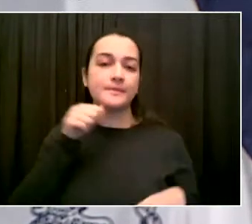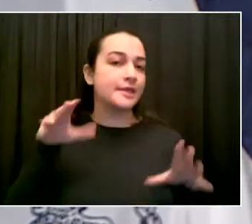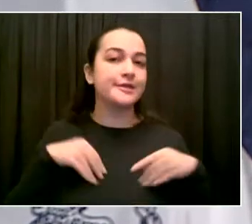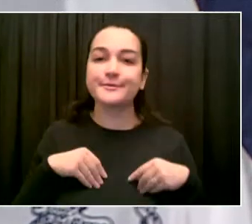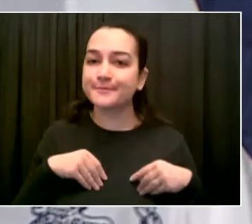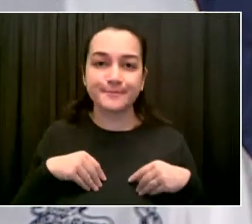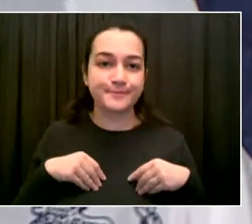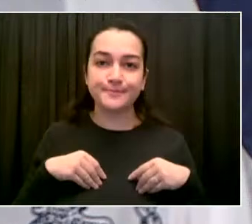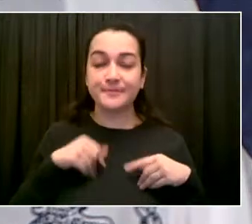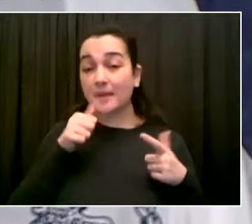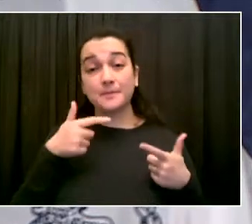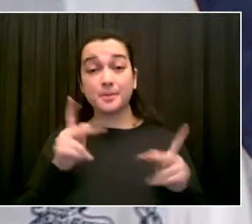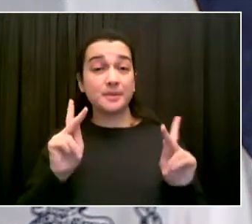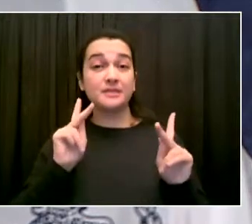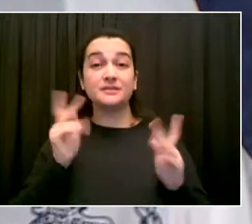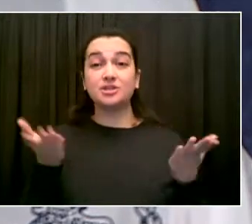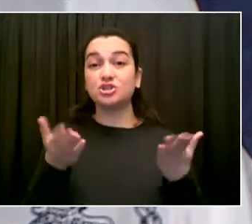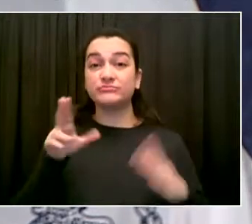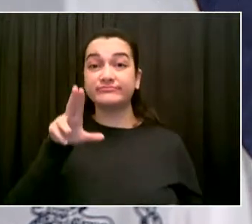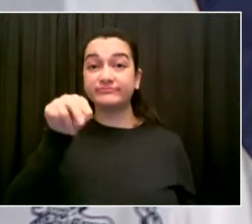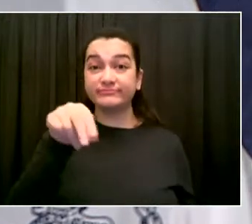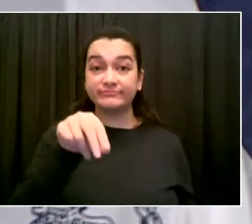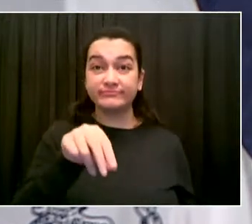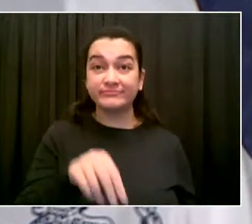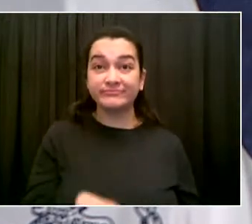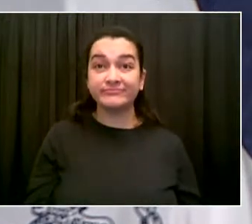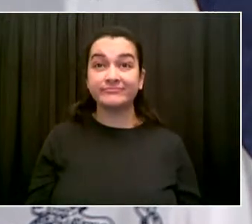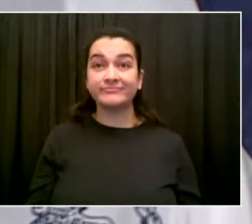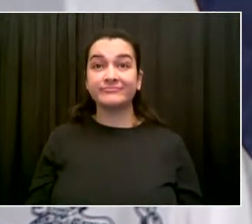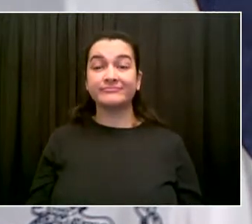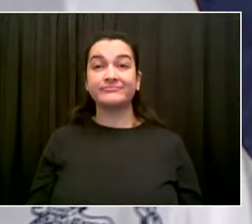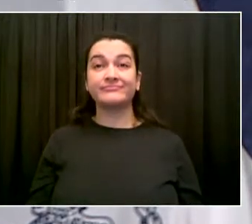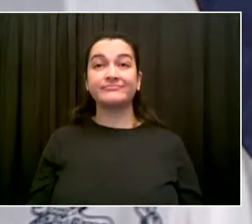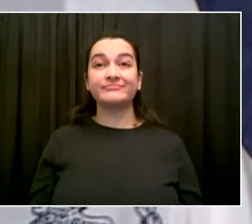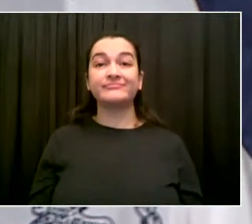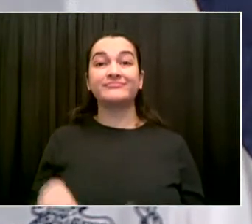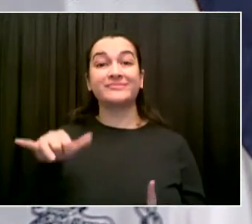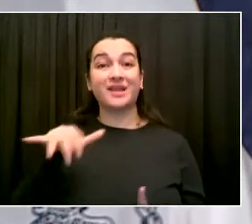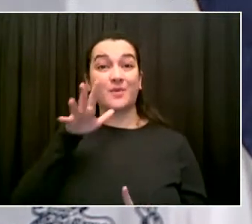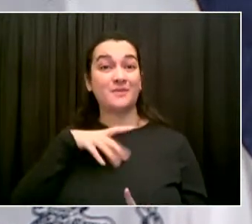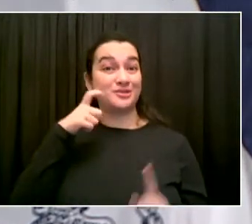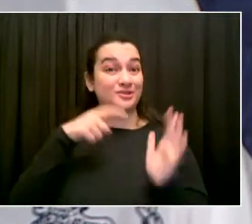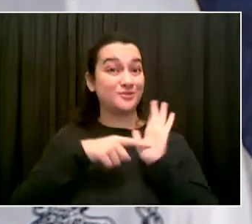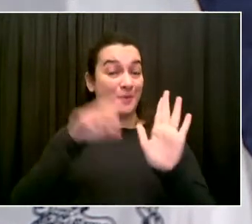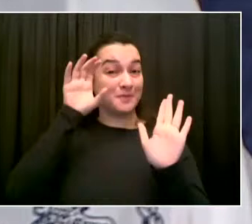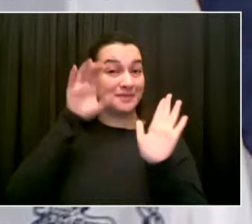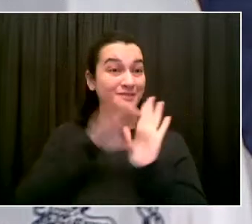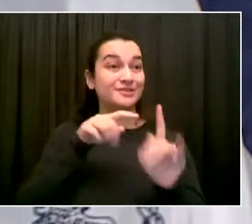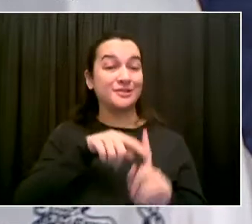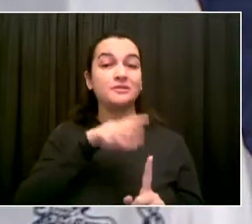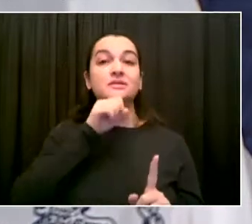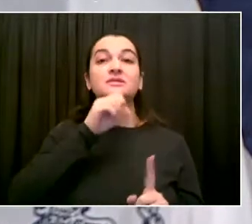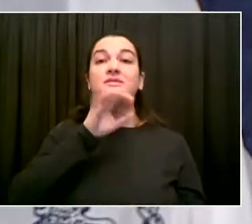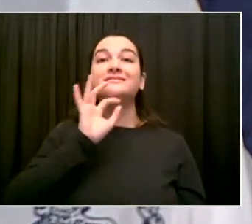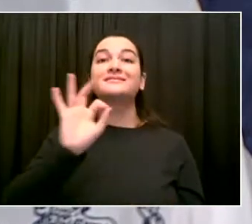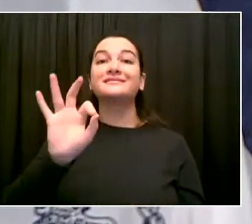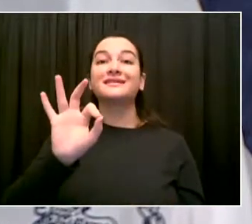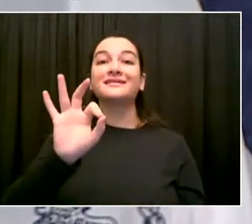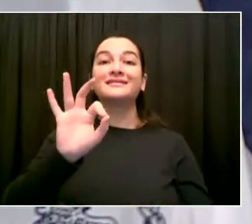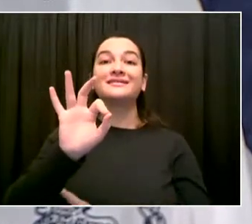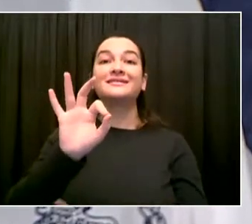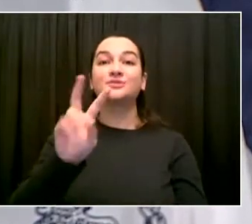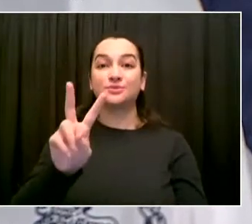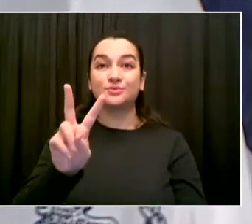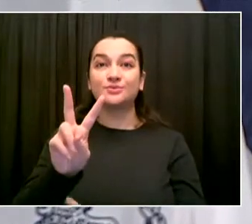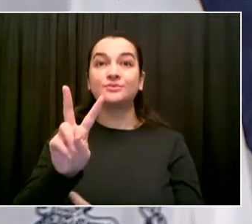old. You see a picture of her there. She survived Auschwitz. We had an amazing conversation full of faith and energy. She